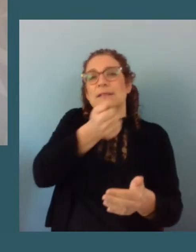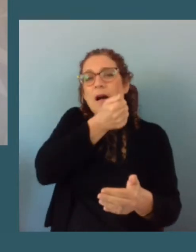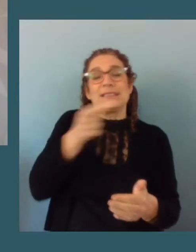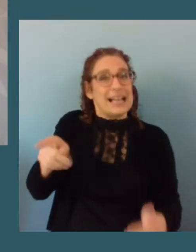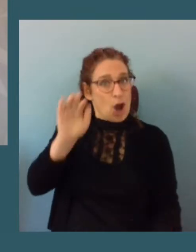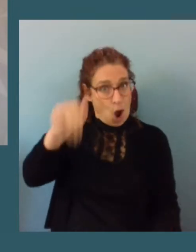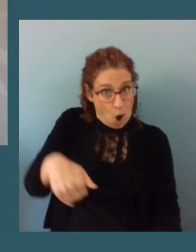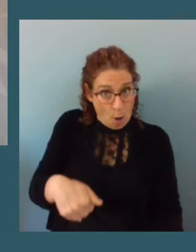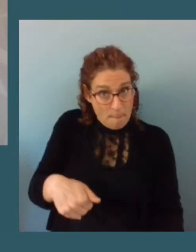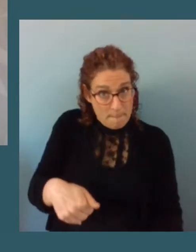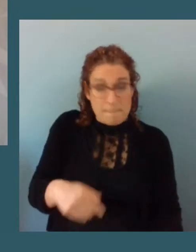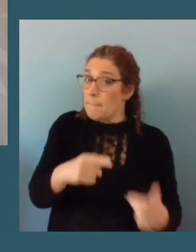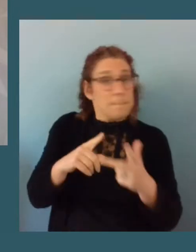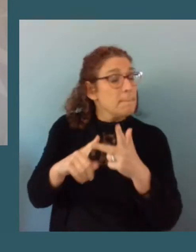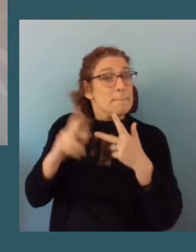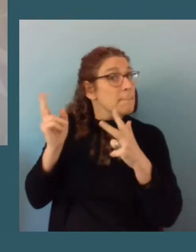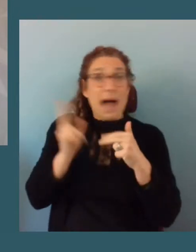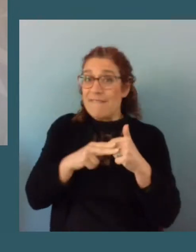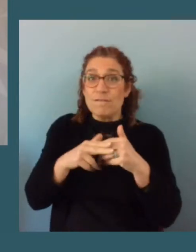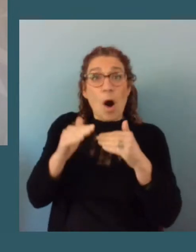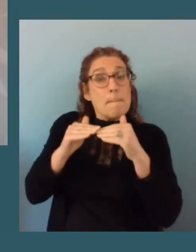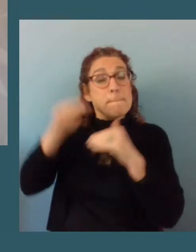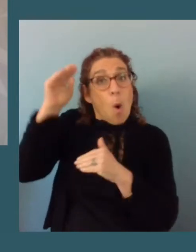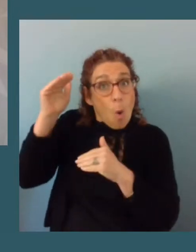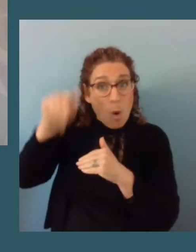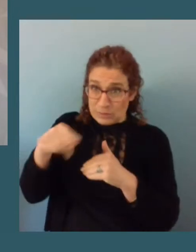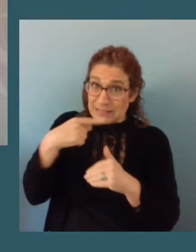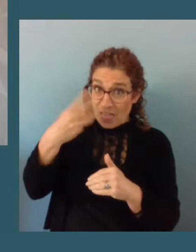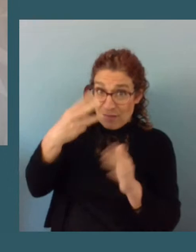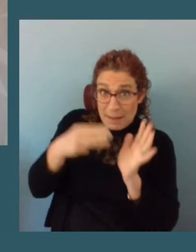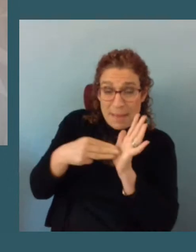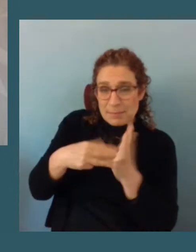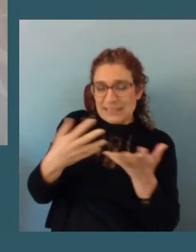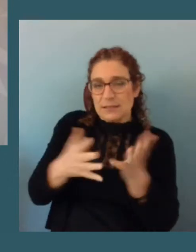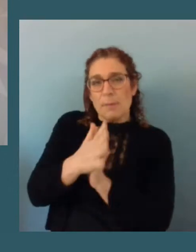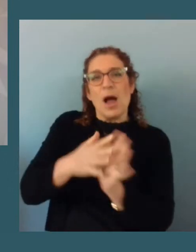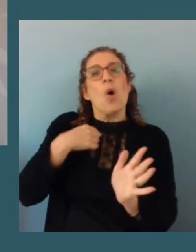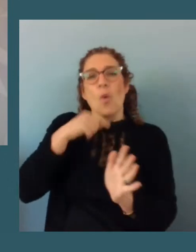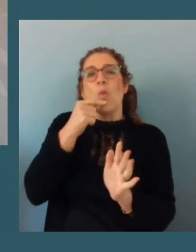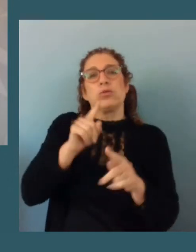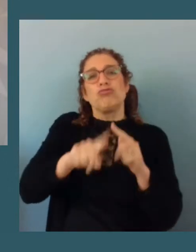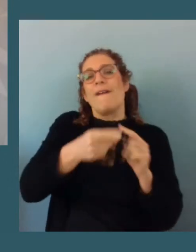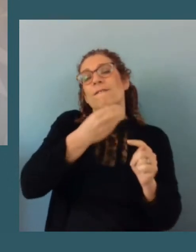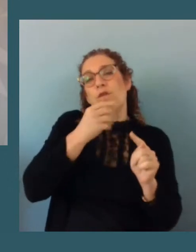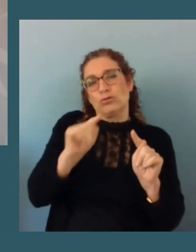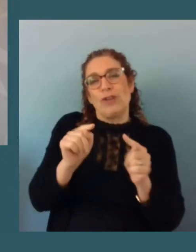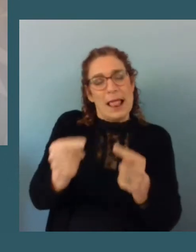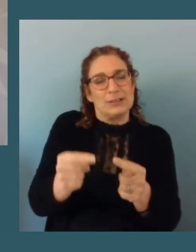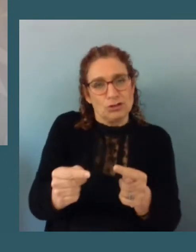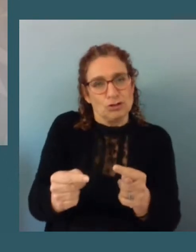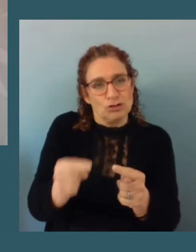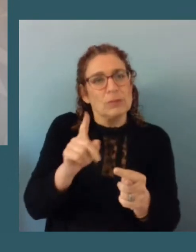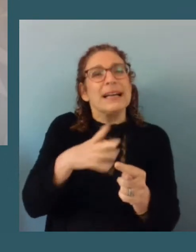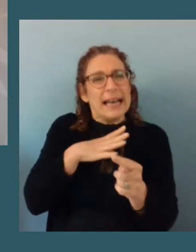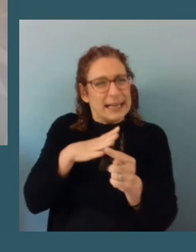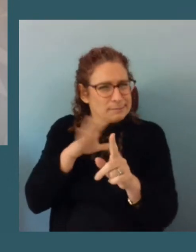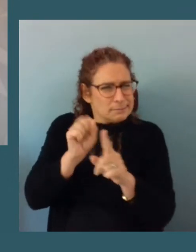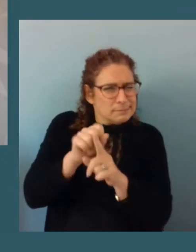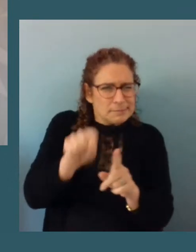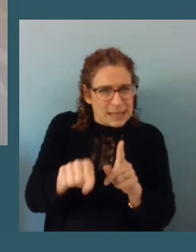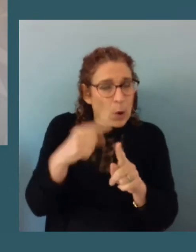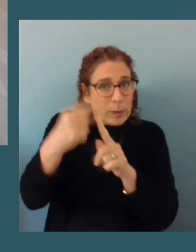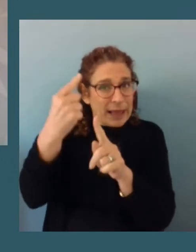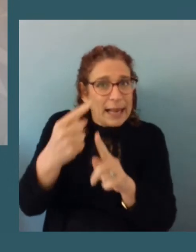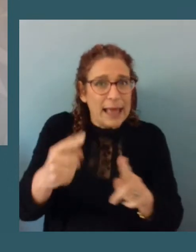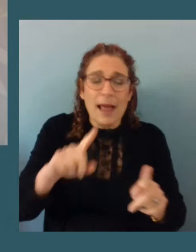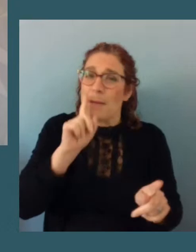doing challenges in that situation, and we try to do challenges relatively quickly. Now, I suppose, in a sense, what do you do if it's 3